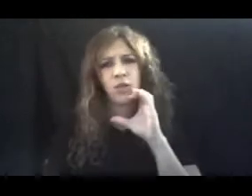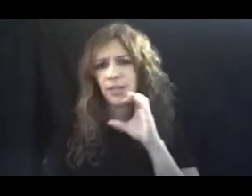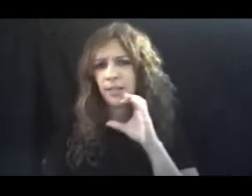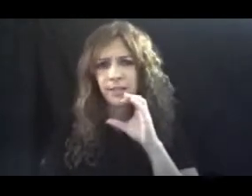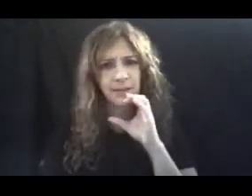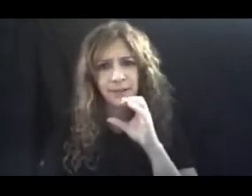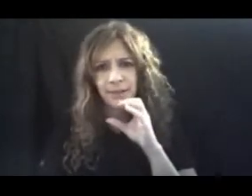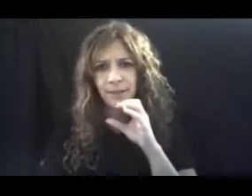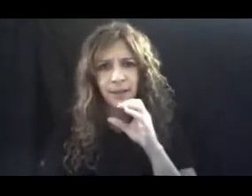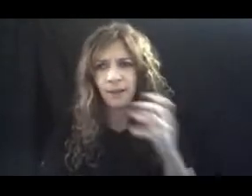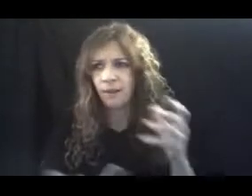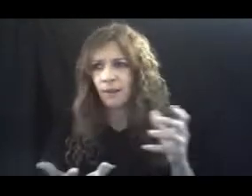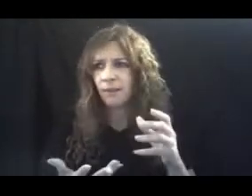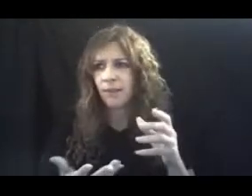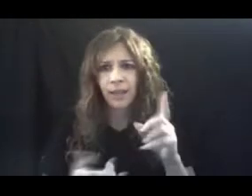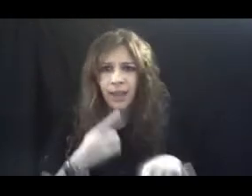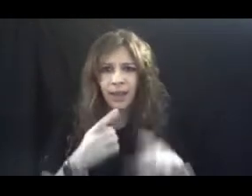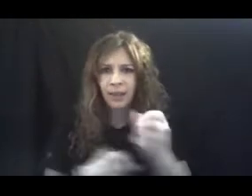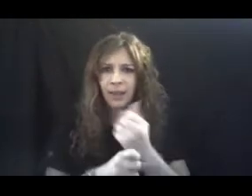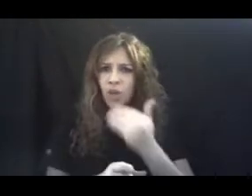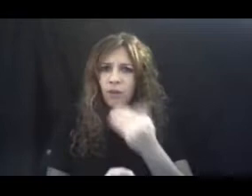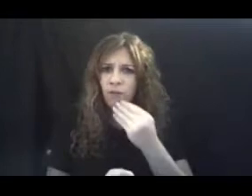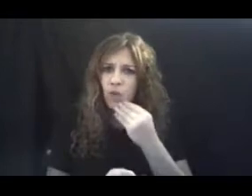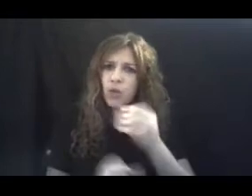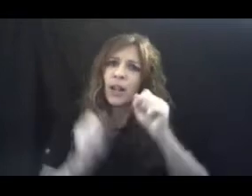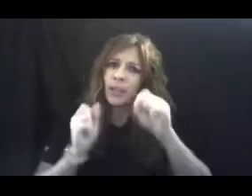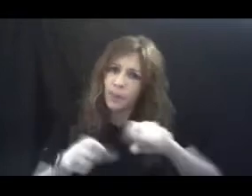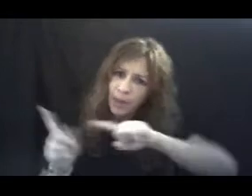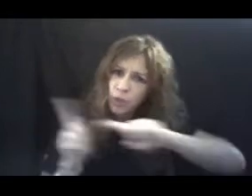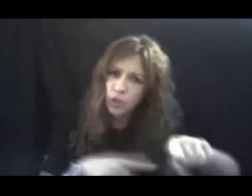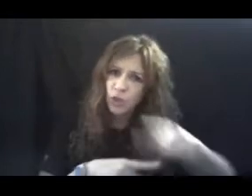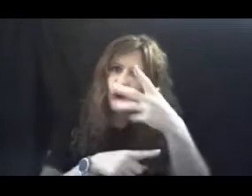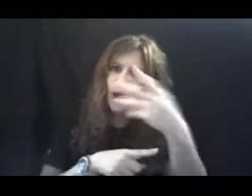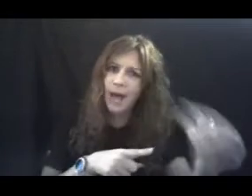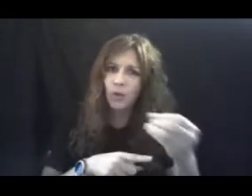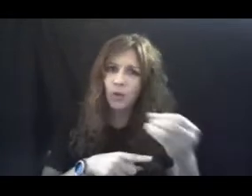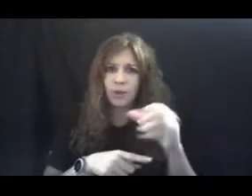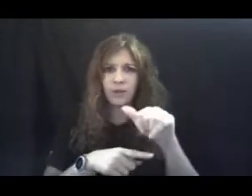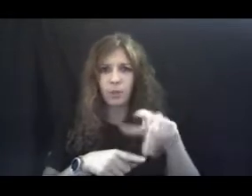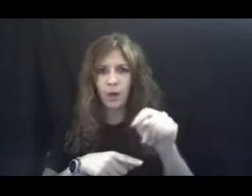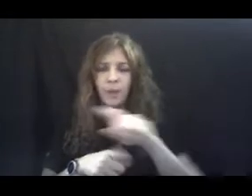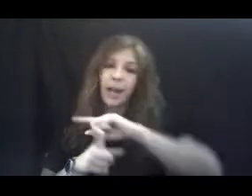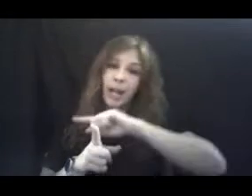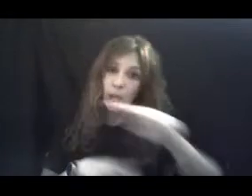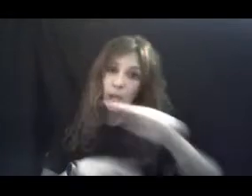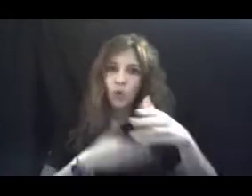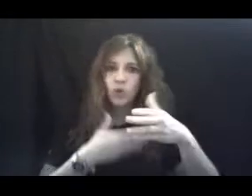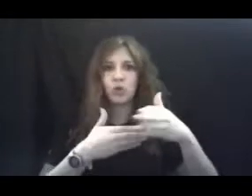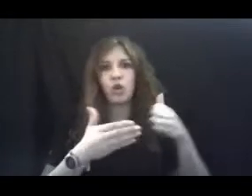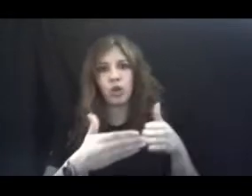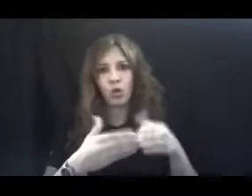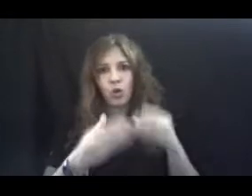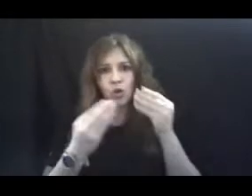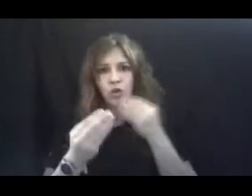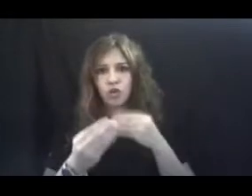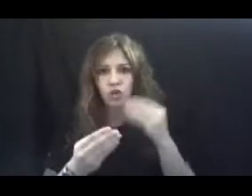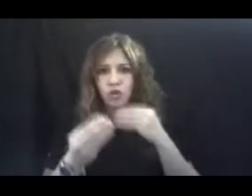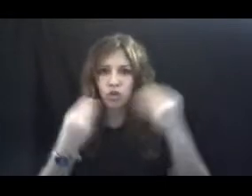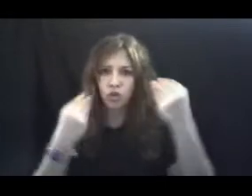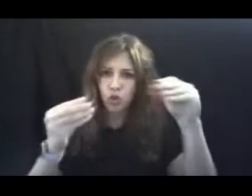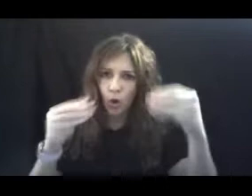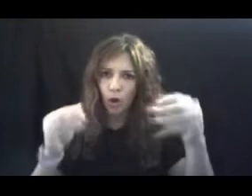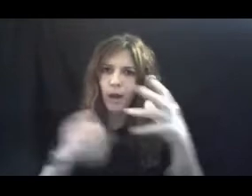live, they should be able to come out of their apartment and go to a corner store and get a